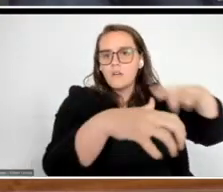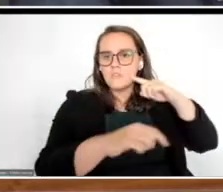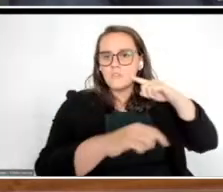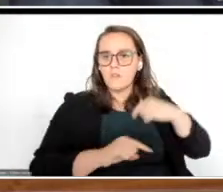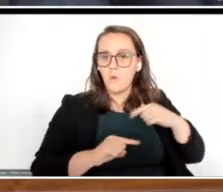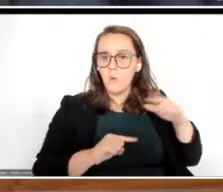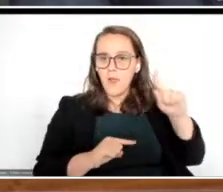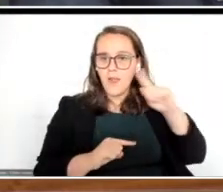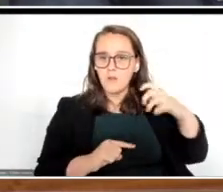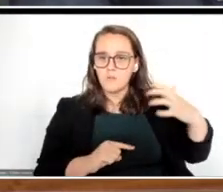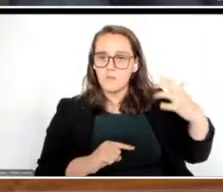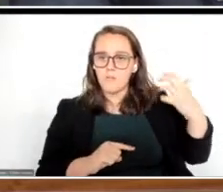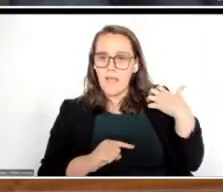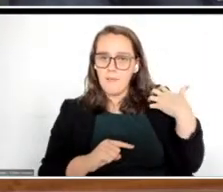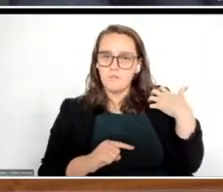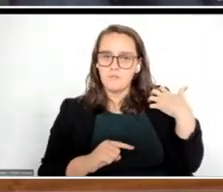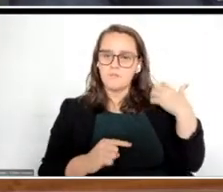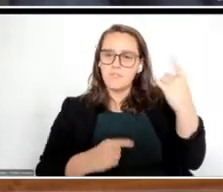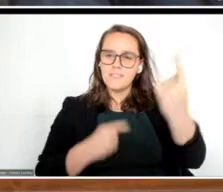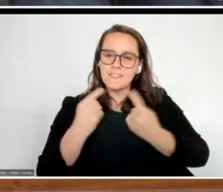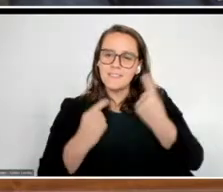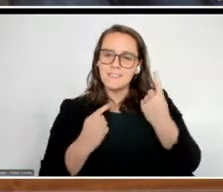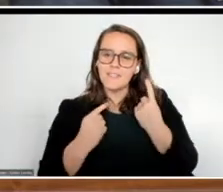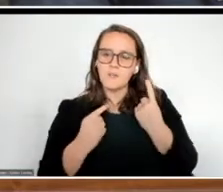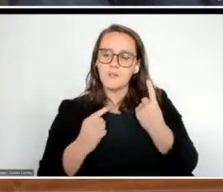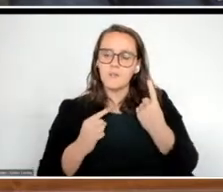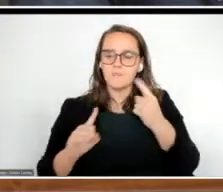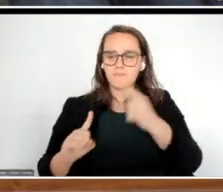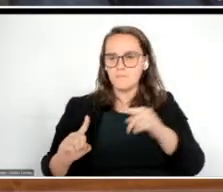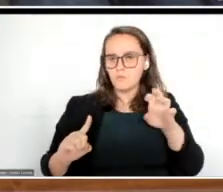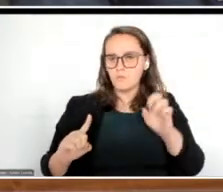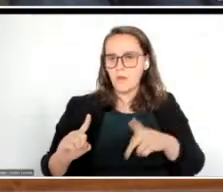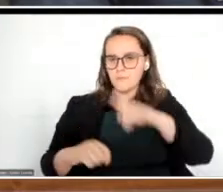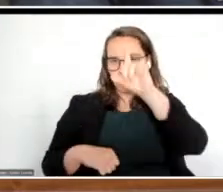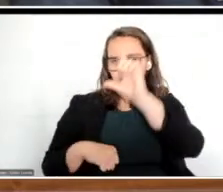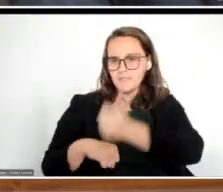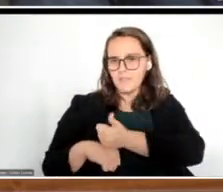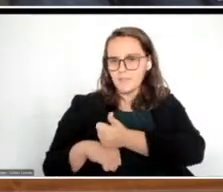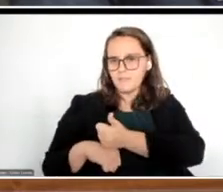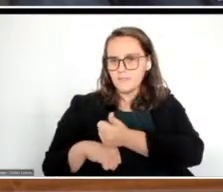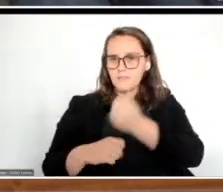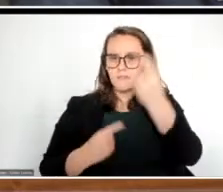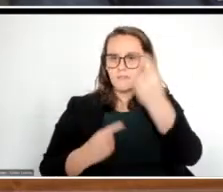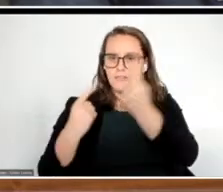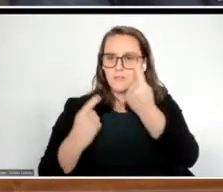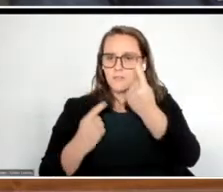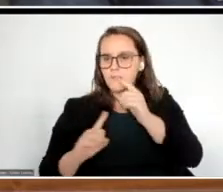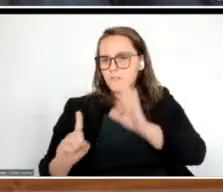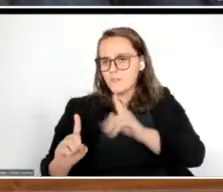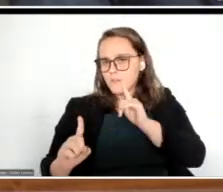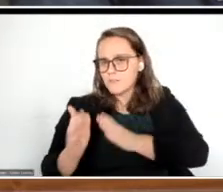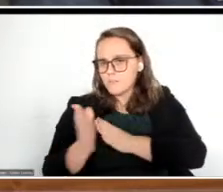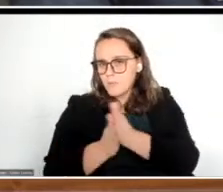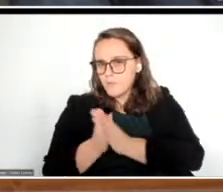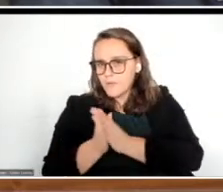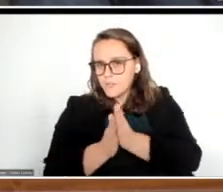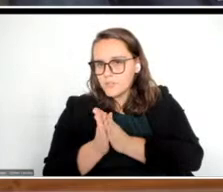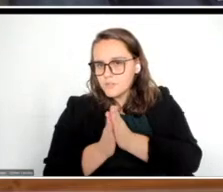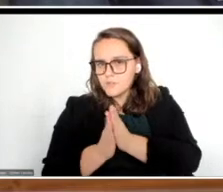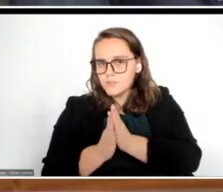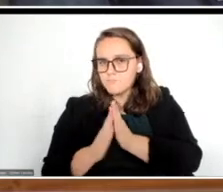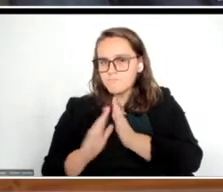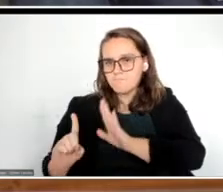mind, his motivation at this moment. By that point, it was known to Secret Service that members of the crowd were